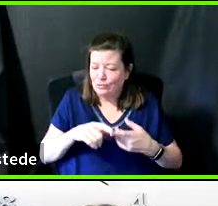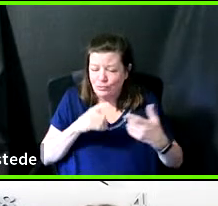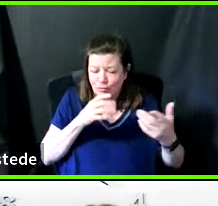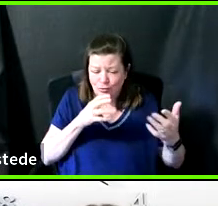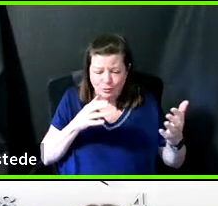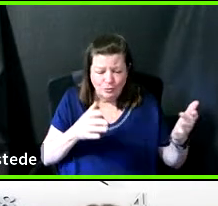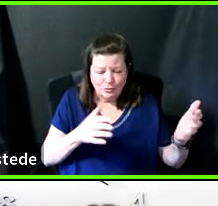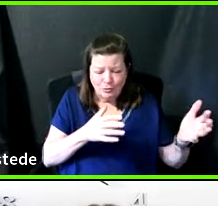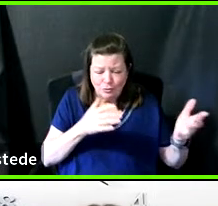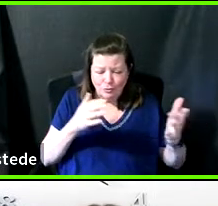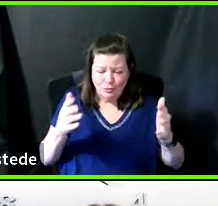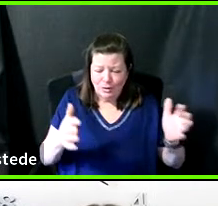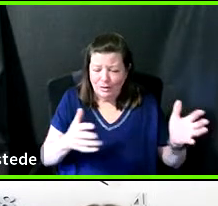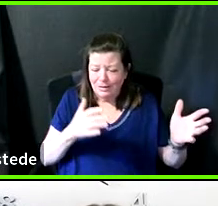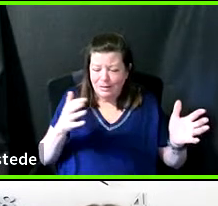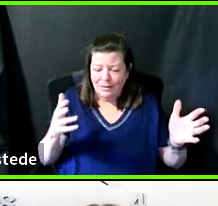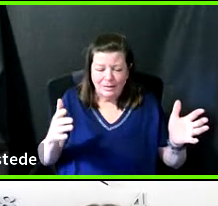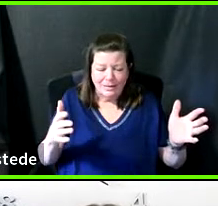to